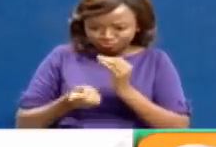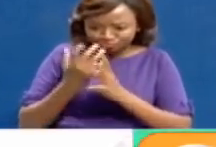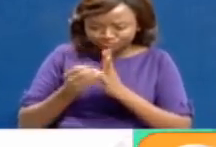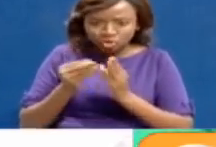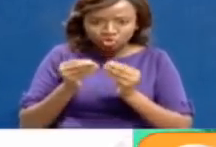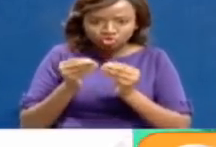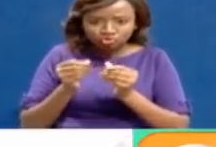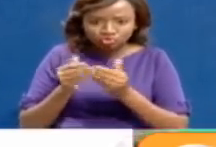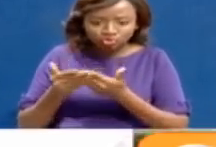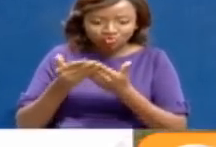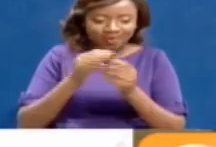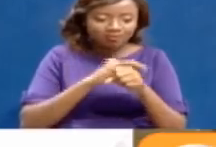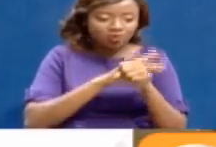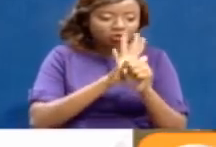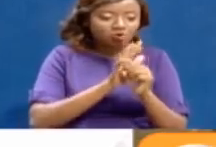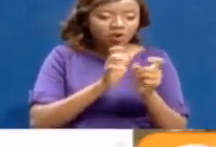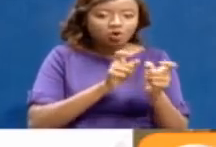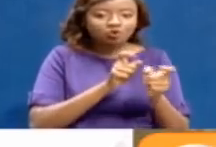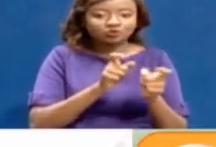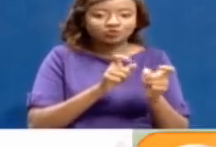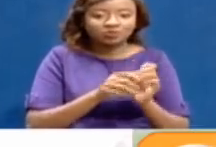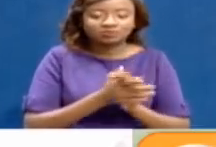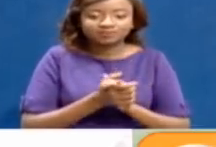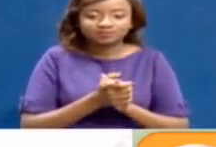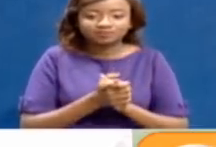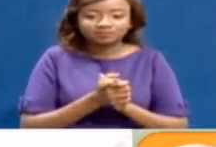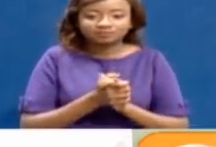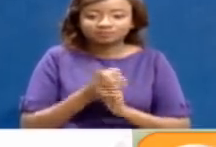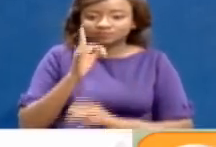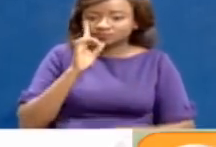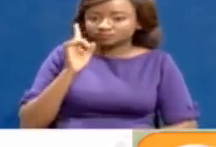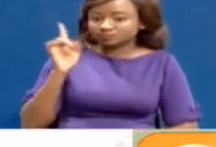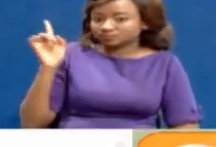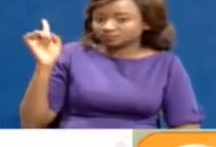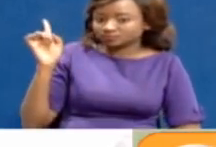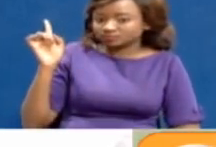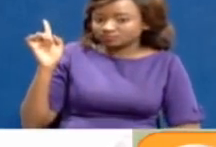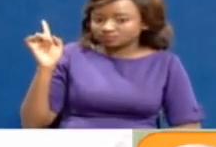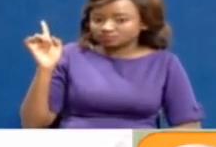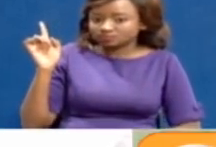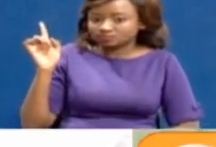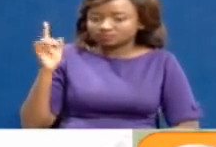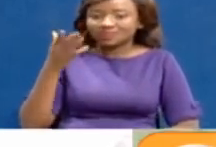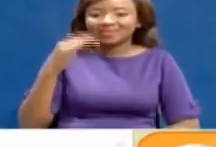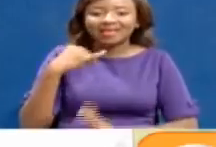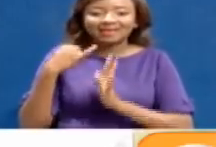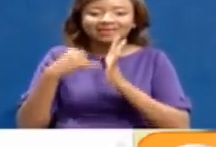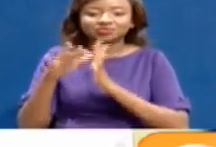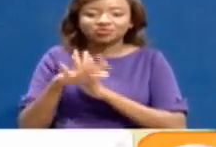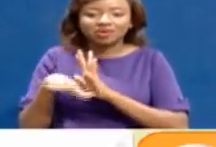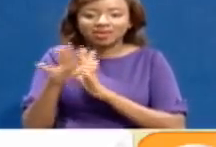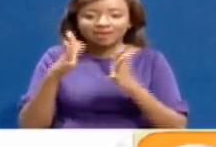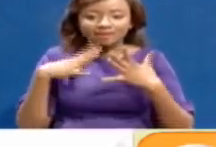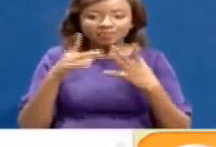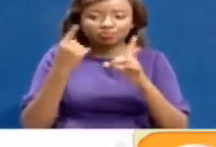solutions for the management of the COVID-19 pandemic. At the Gearbox, a high-tech hardware hub in industrial area, innovators